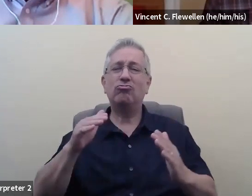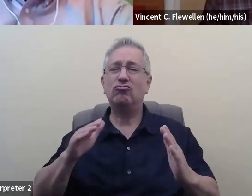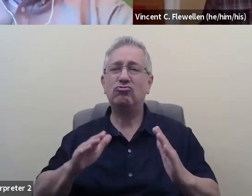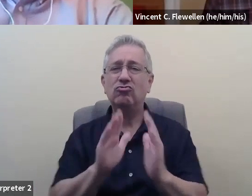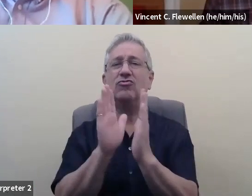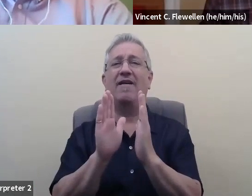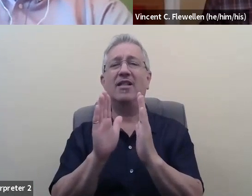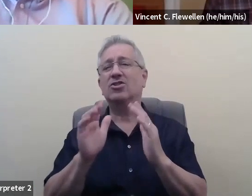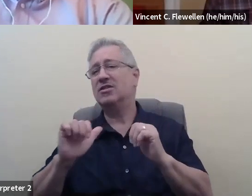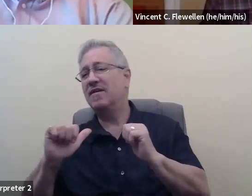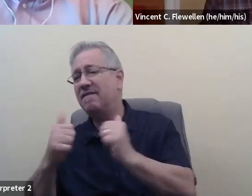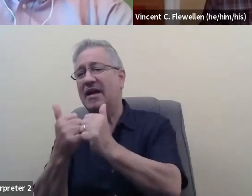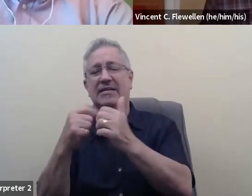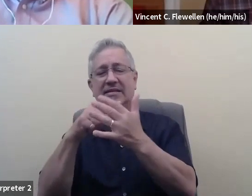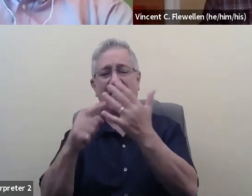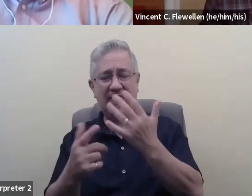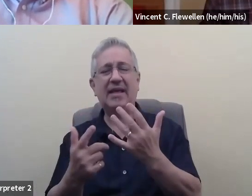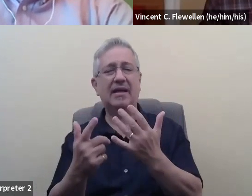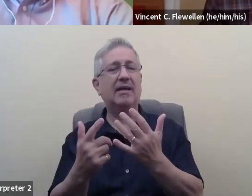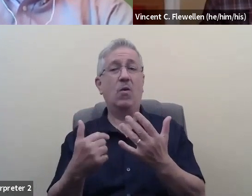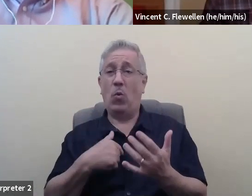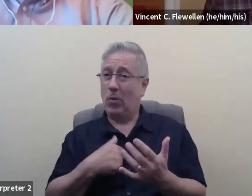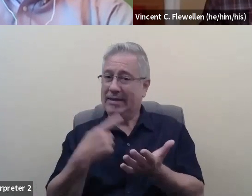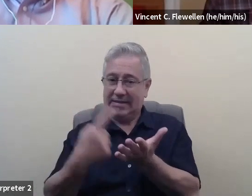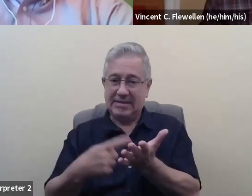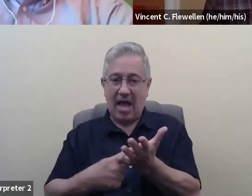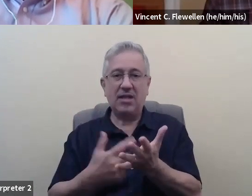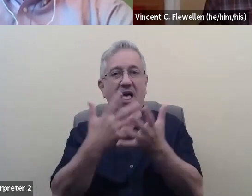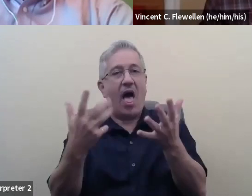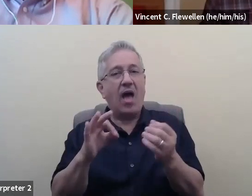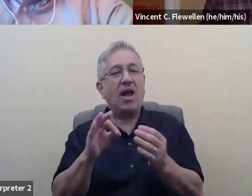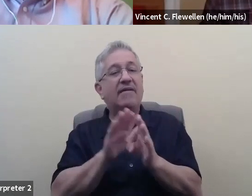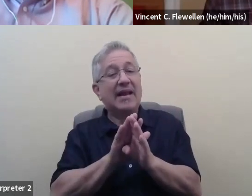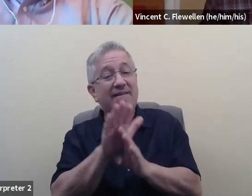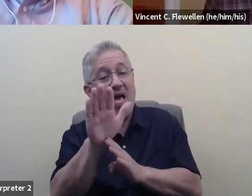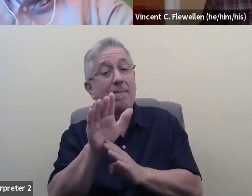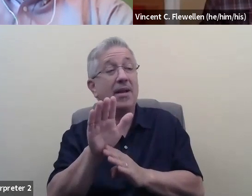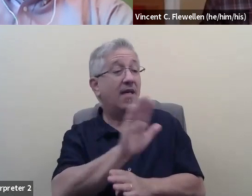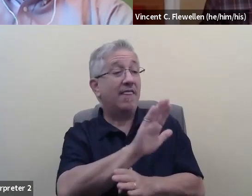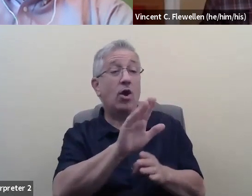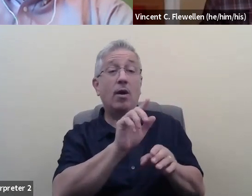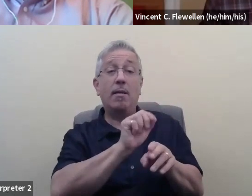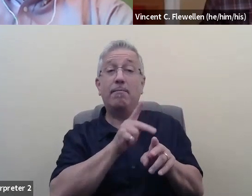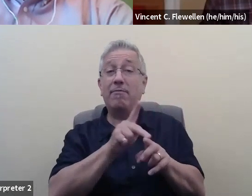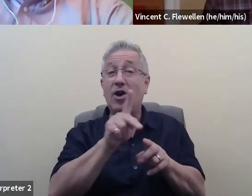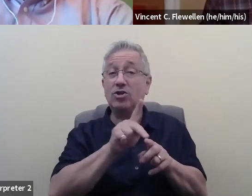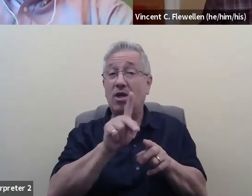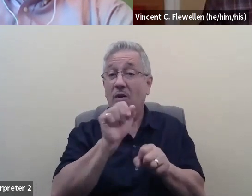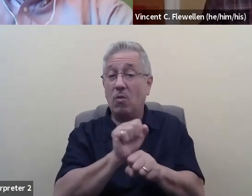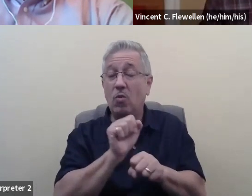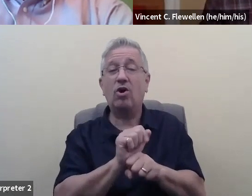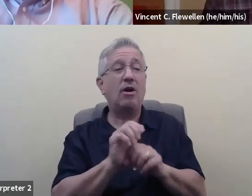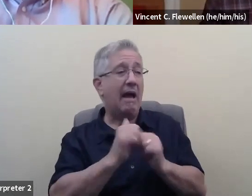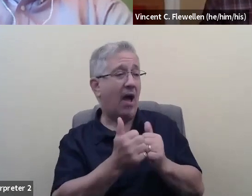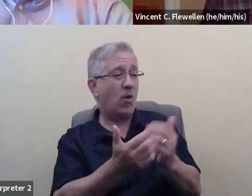open forums. We go through a lot of development and professional development as well, and offer each other resources to help to